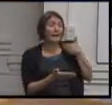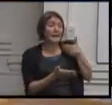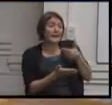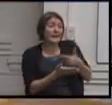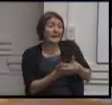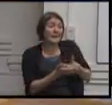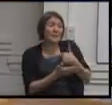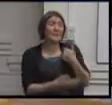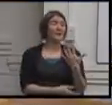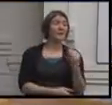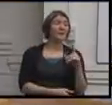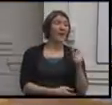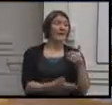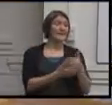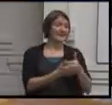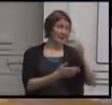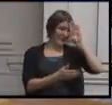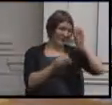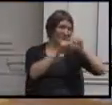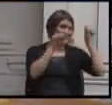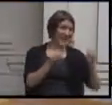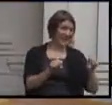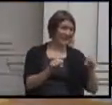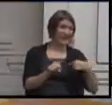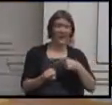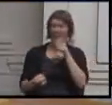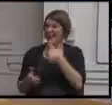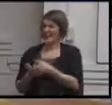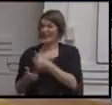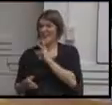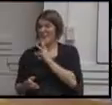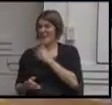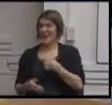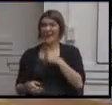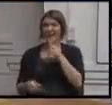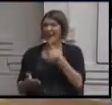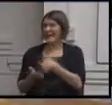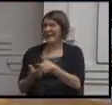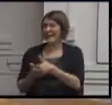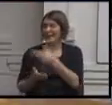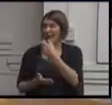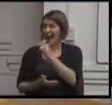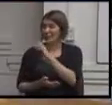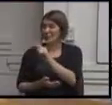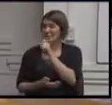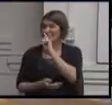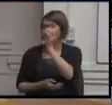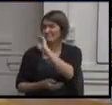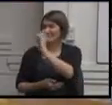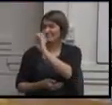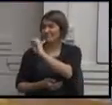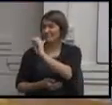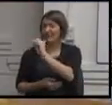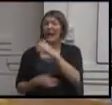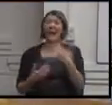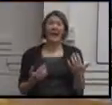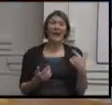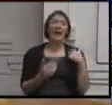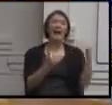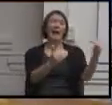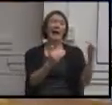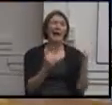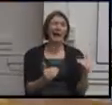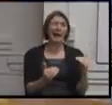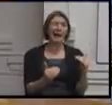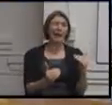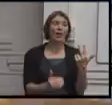5 miles of a fire station, but not within the water district and not within 1,000 feet of an acceptable water source, you would be